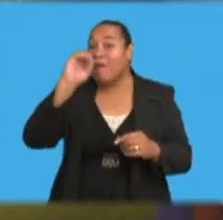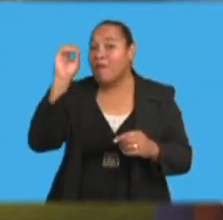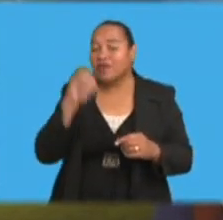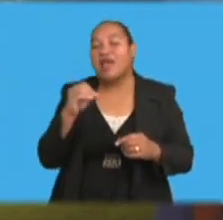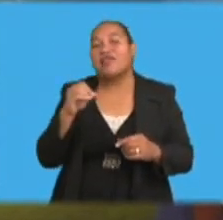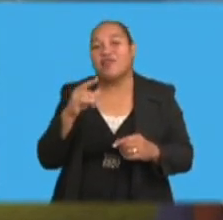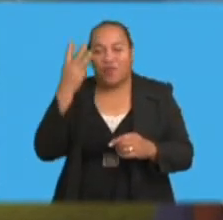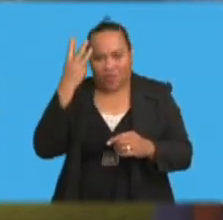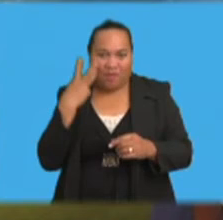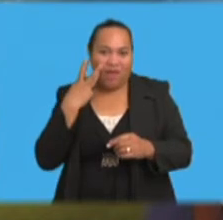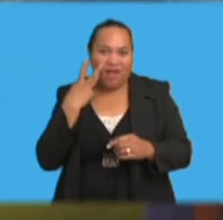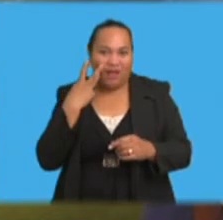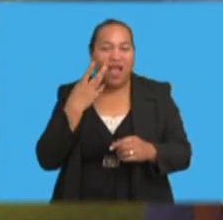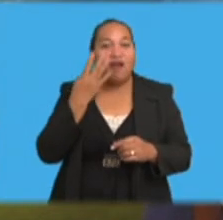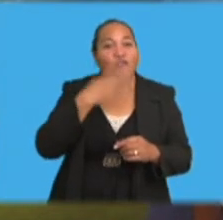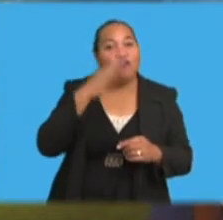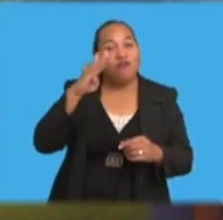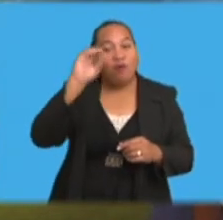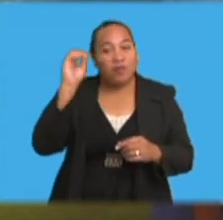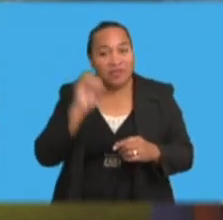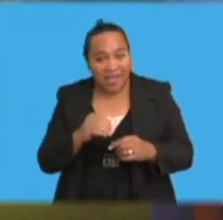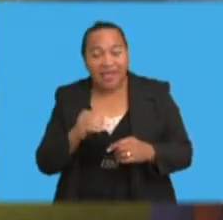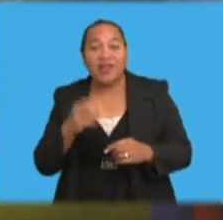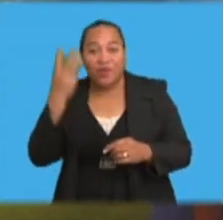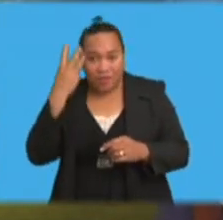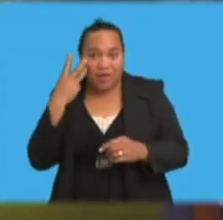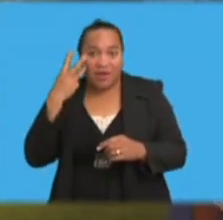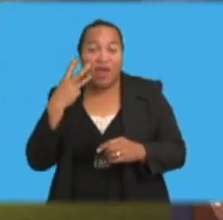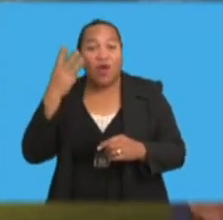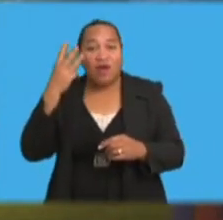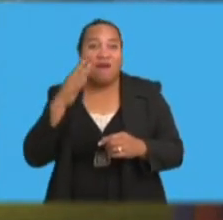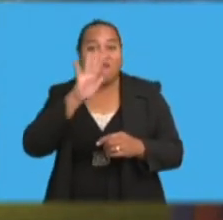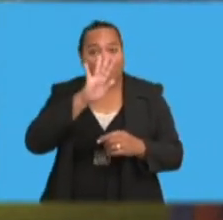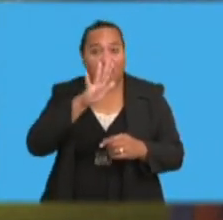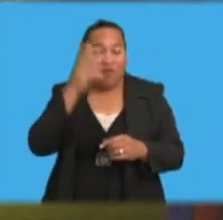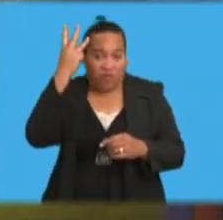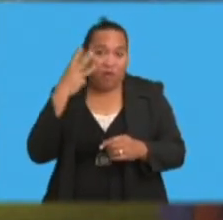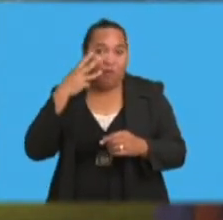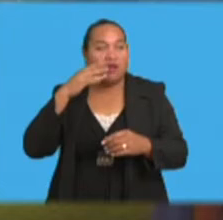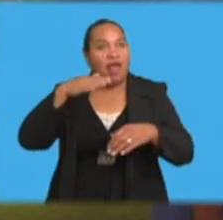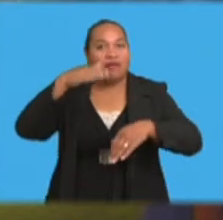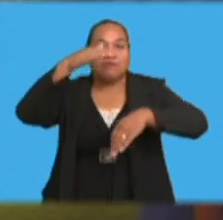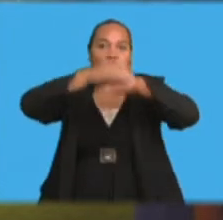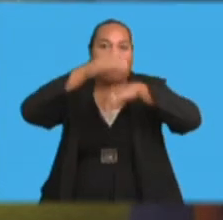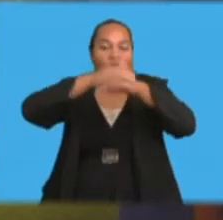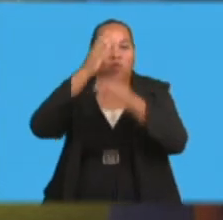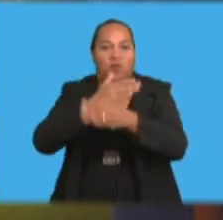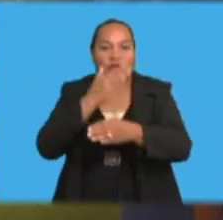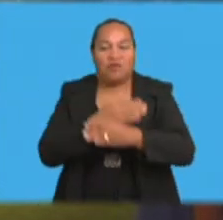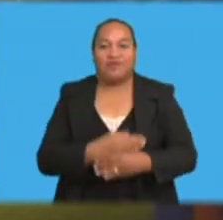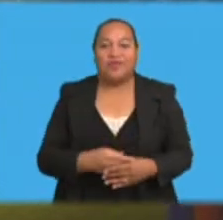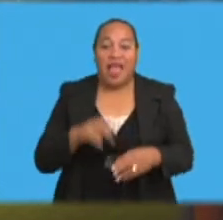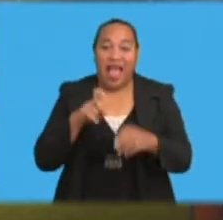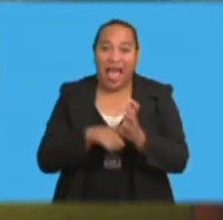level, 44% are females, 5 of which are in the senior management team, Madam Speaker. Madam Speaker, the RBF is an organization